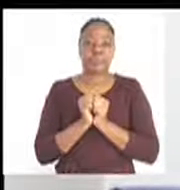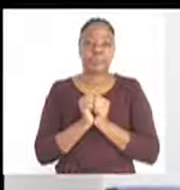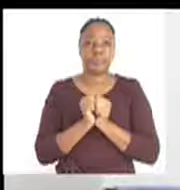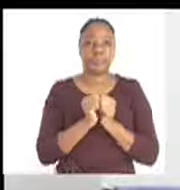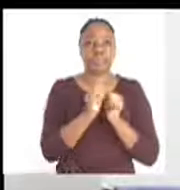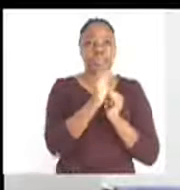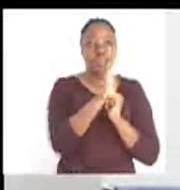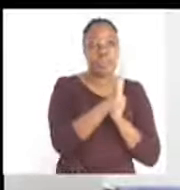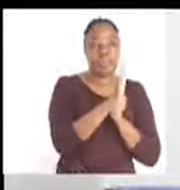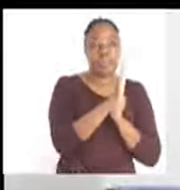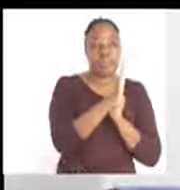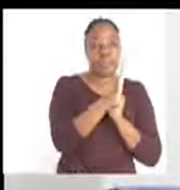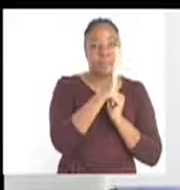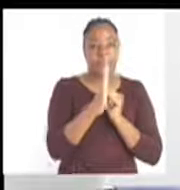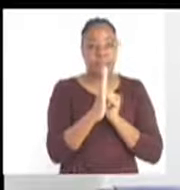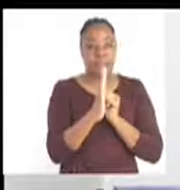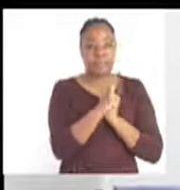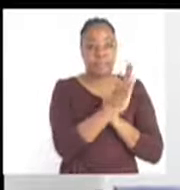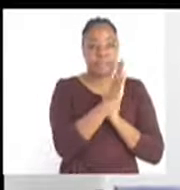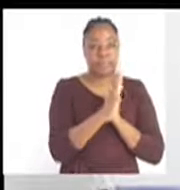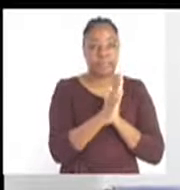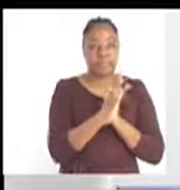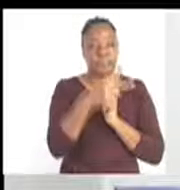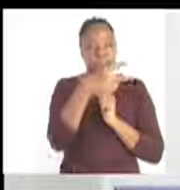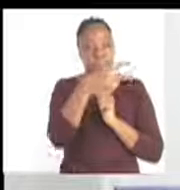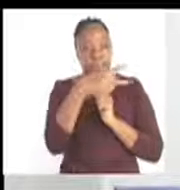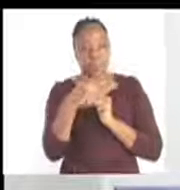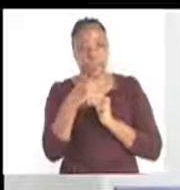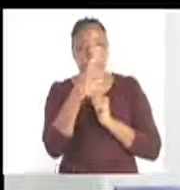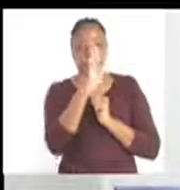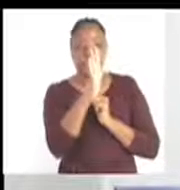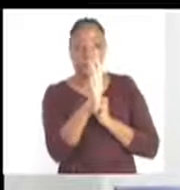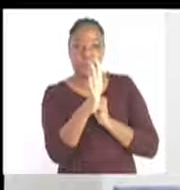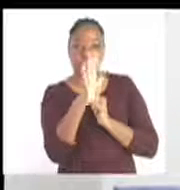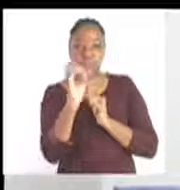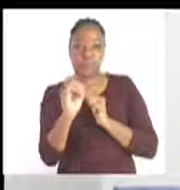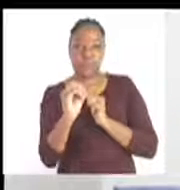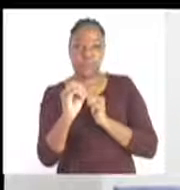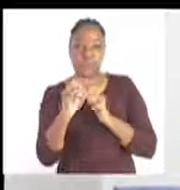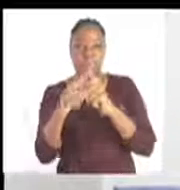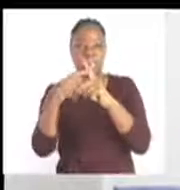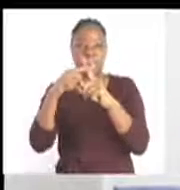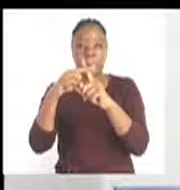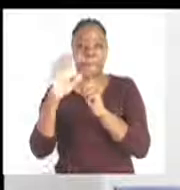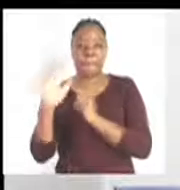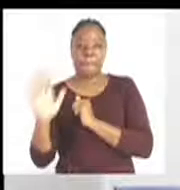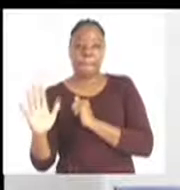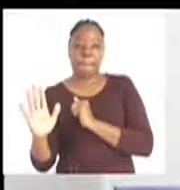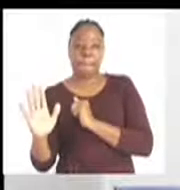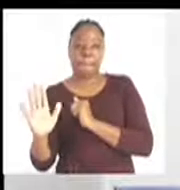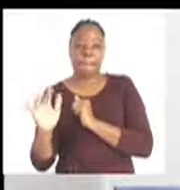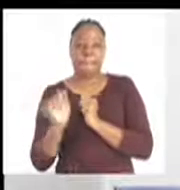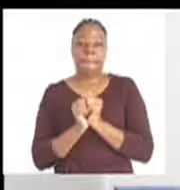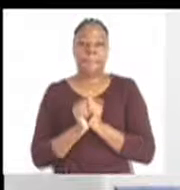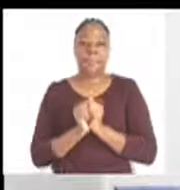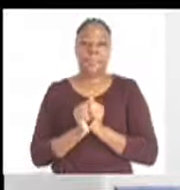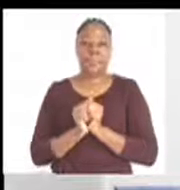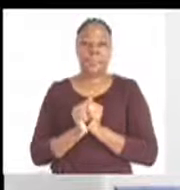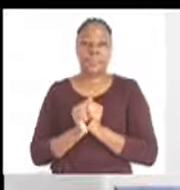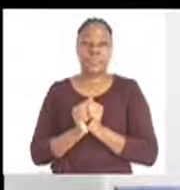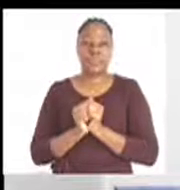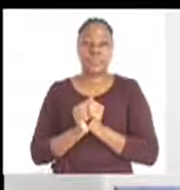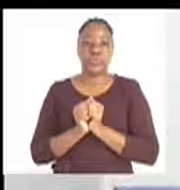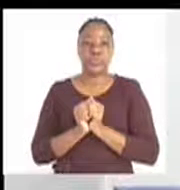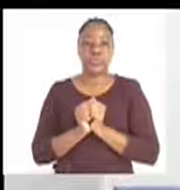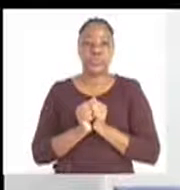now says 55 equals 50 plus 5. I want